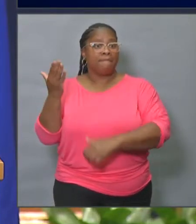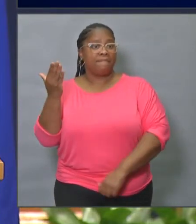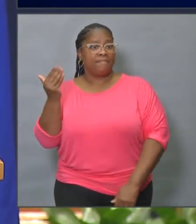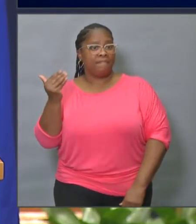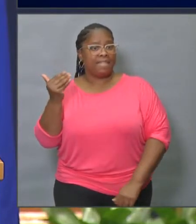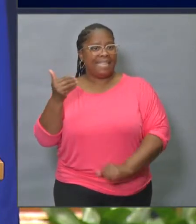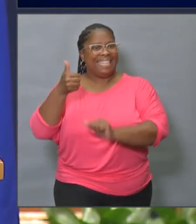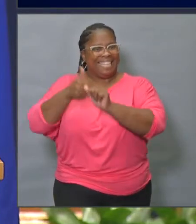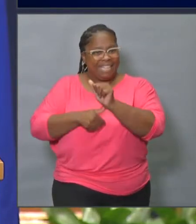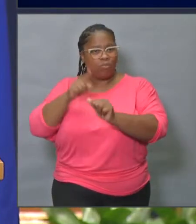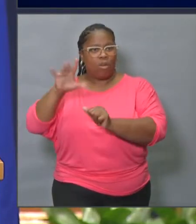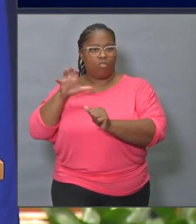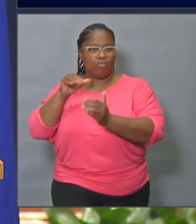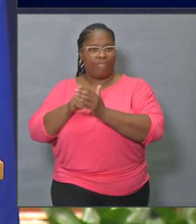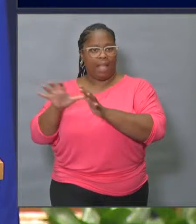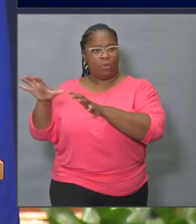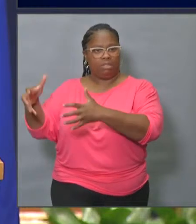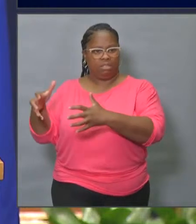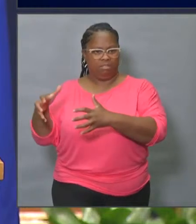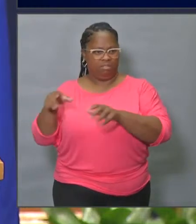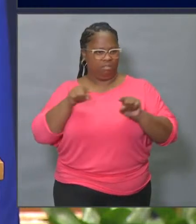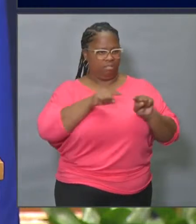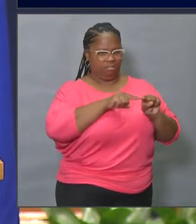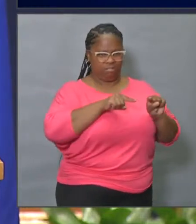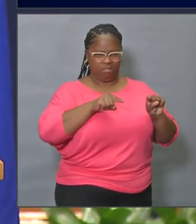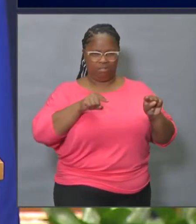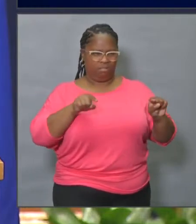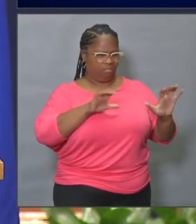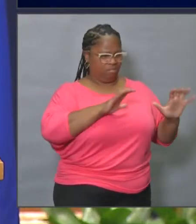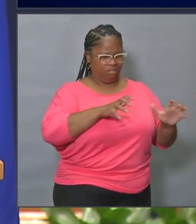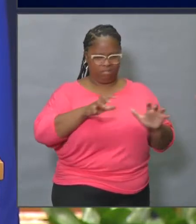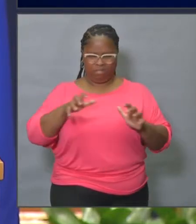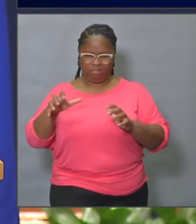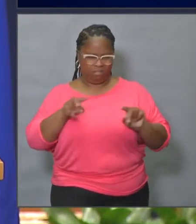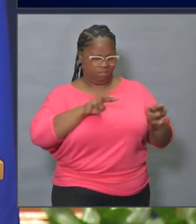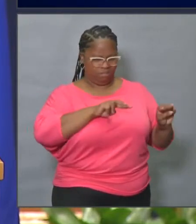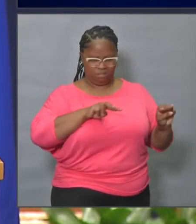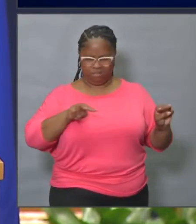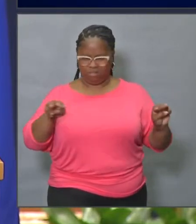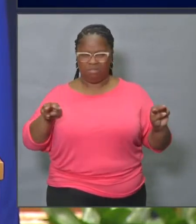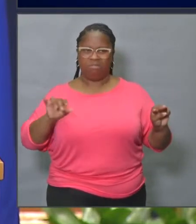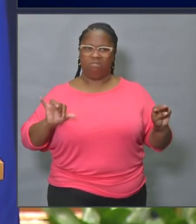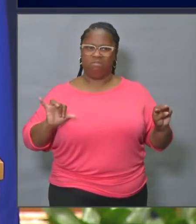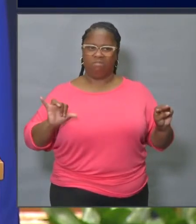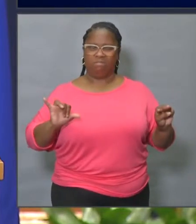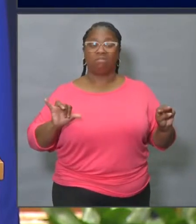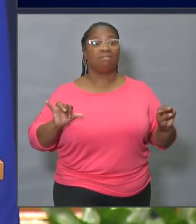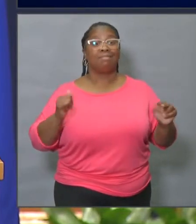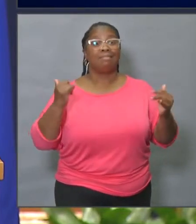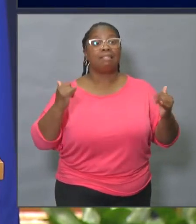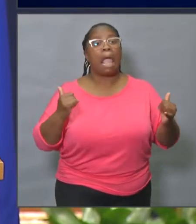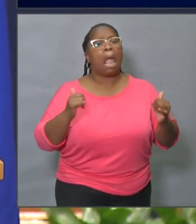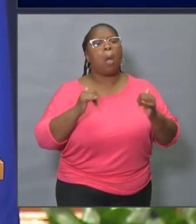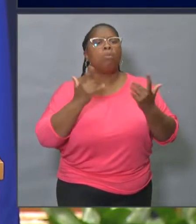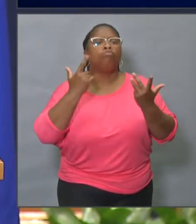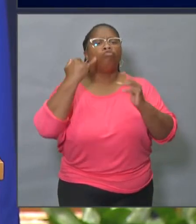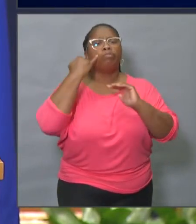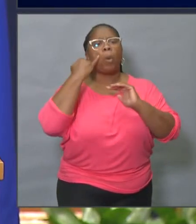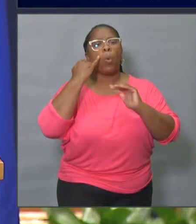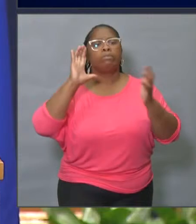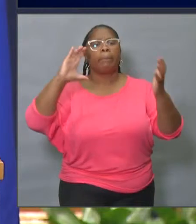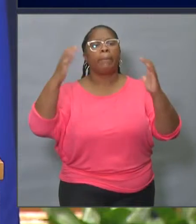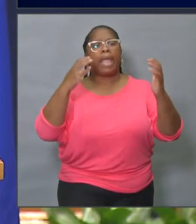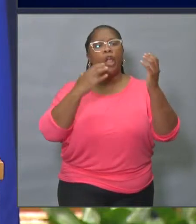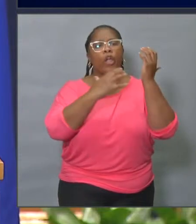15 per 100,000 people. And when you look at this data by community poverty levels, we see that people who live in areas with